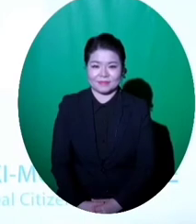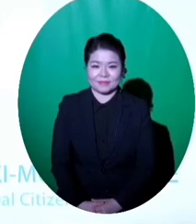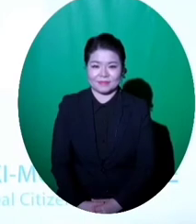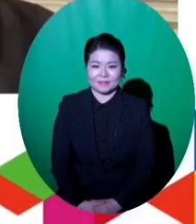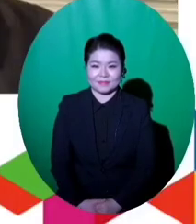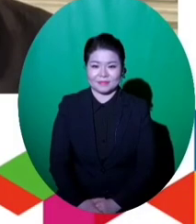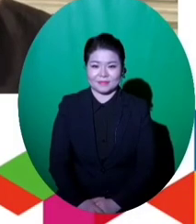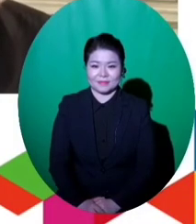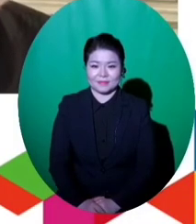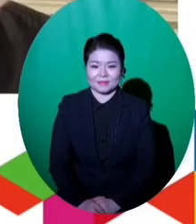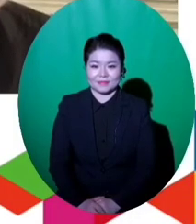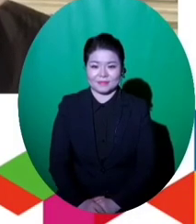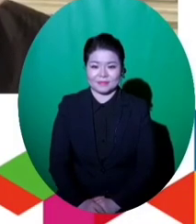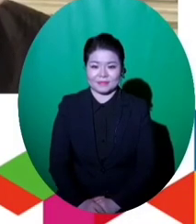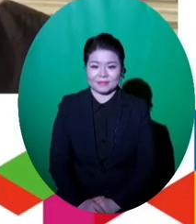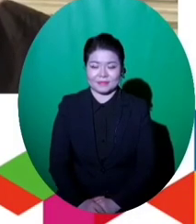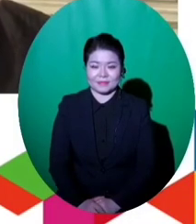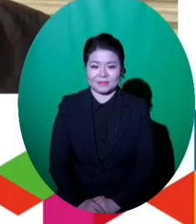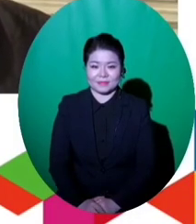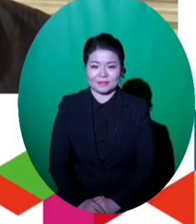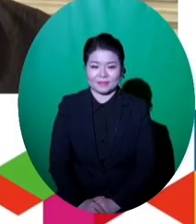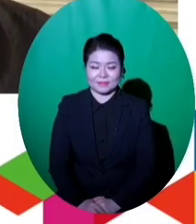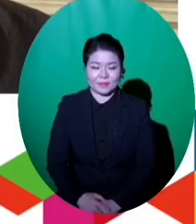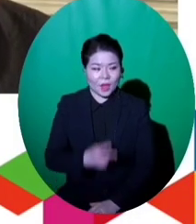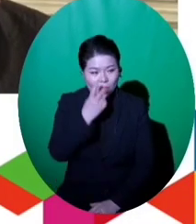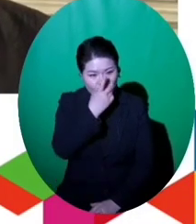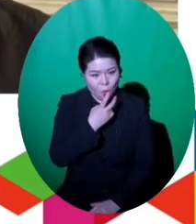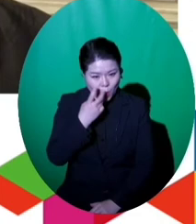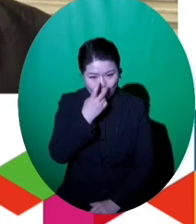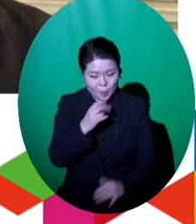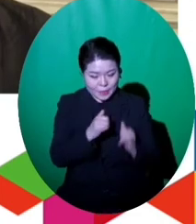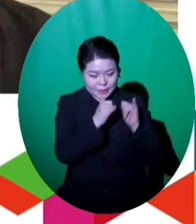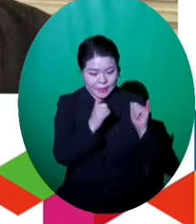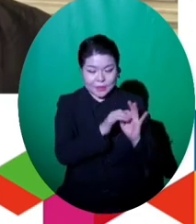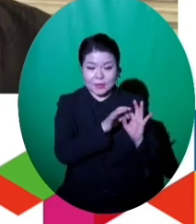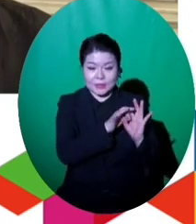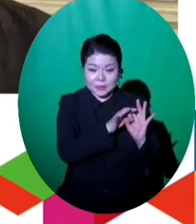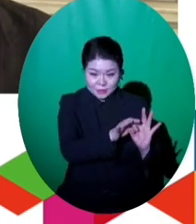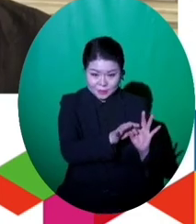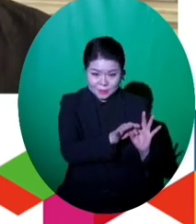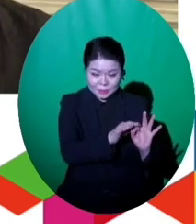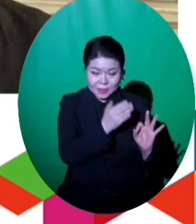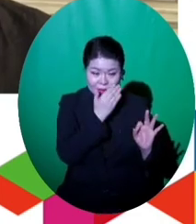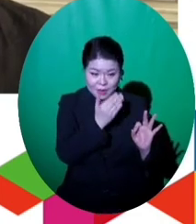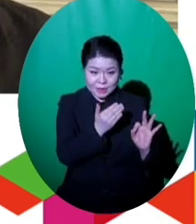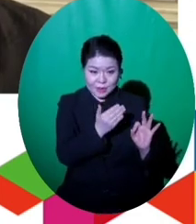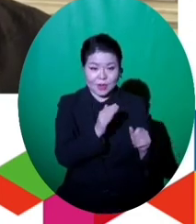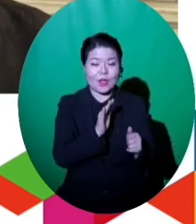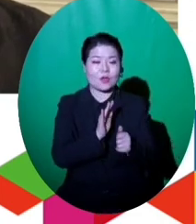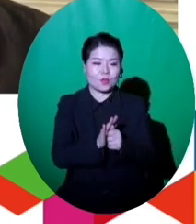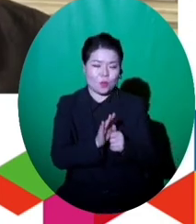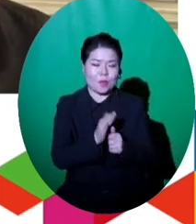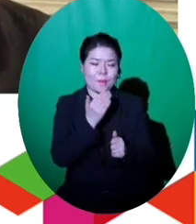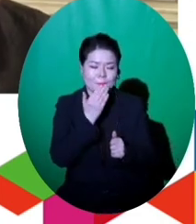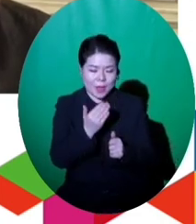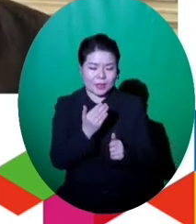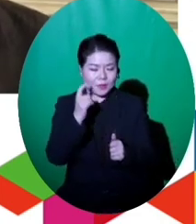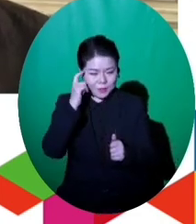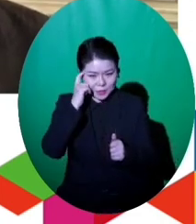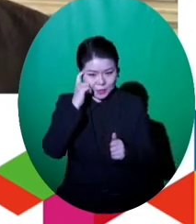Care can contribute to social sustainability if we extend care to everyone and everything, living,